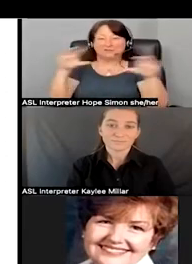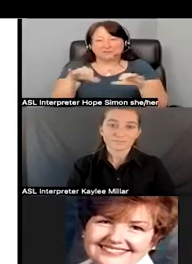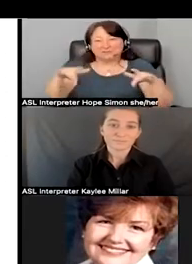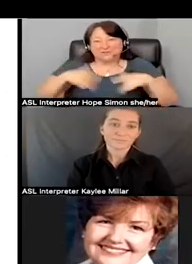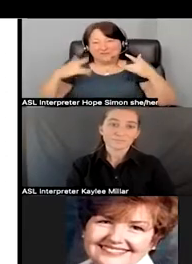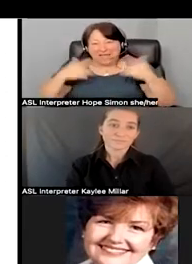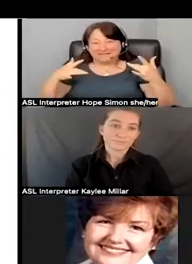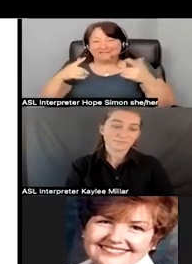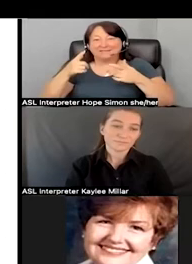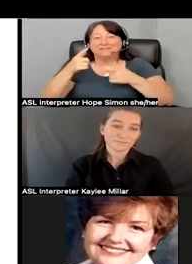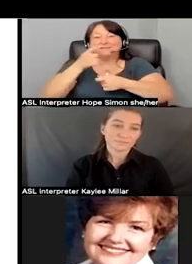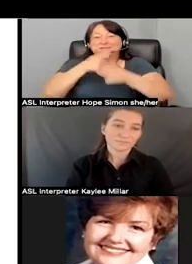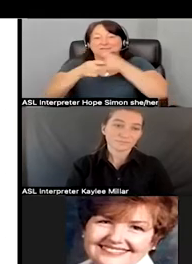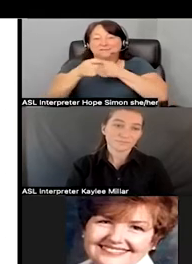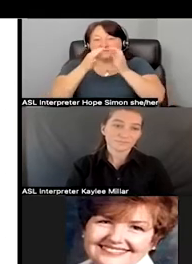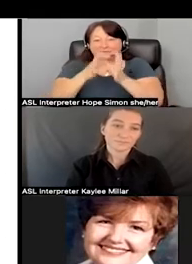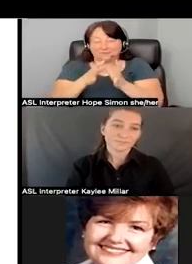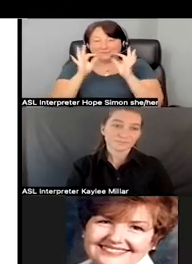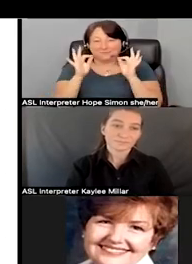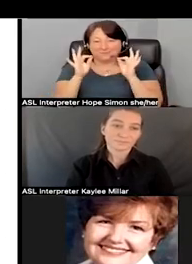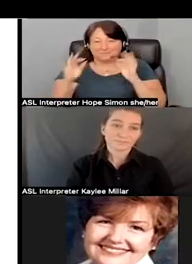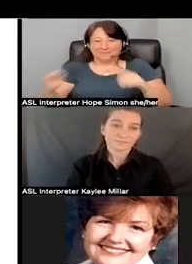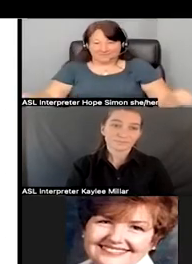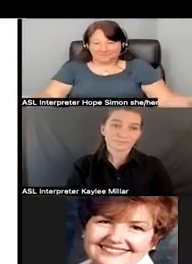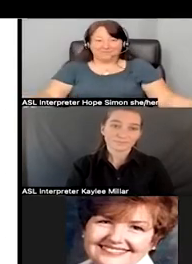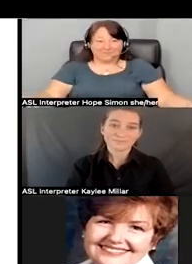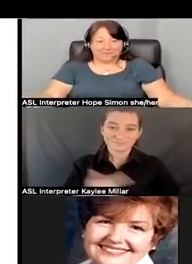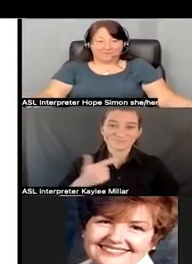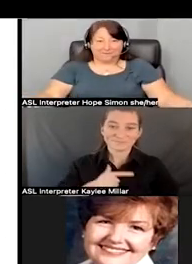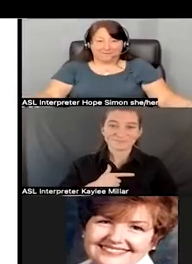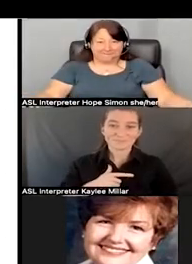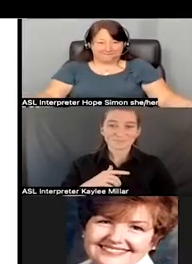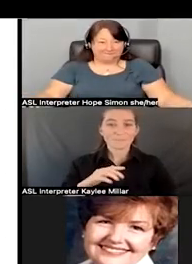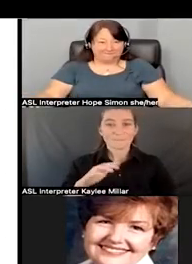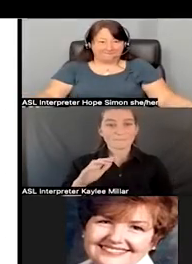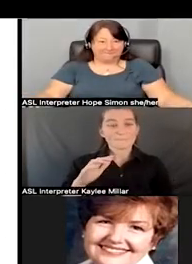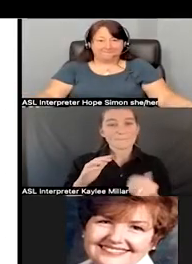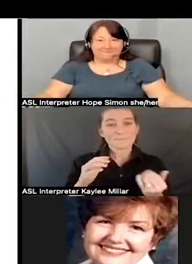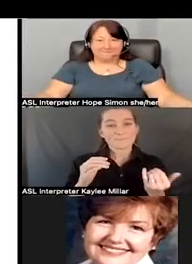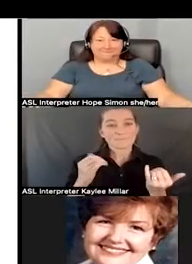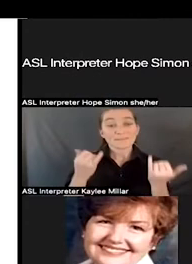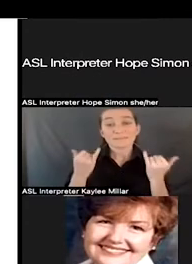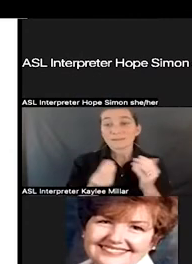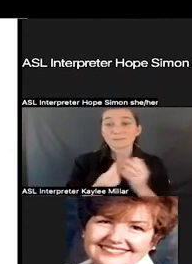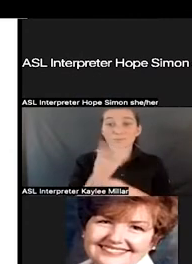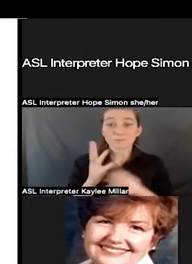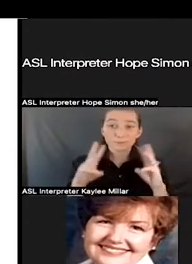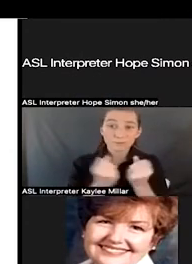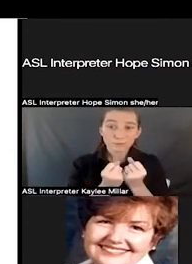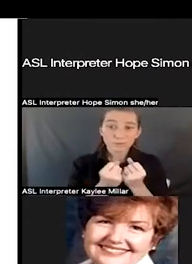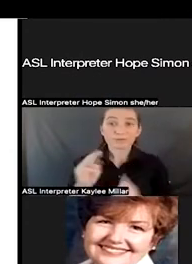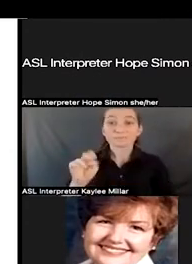as our calendar. Today, you are at the spring workshop. May 17th, we have a community